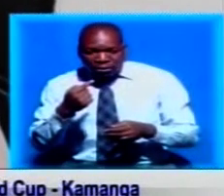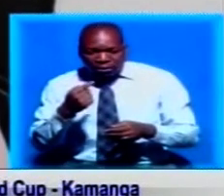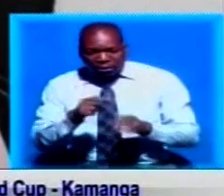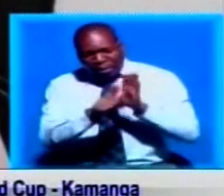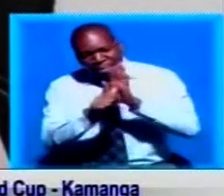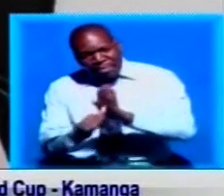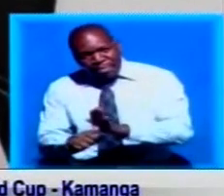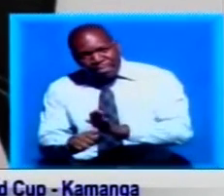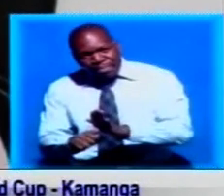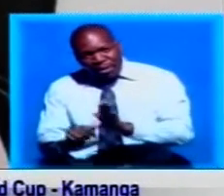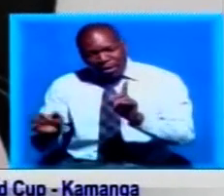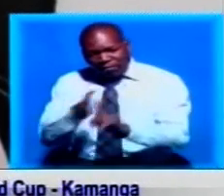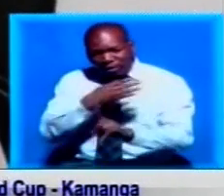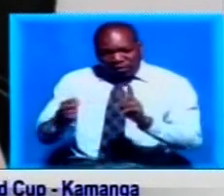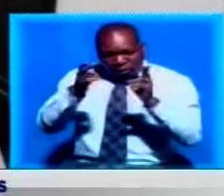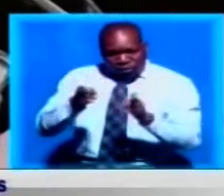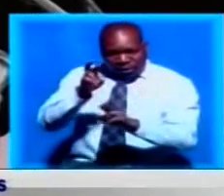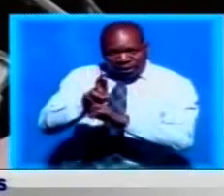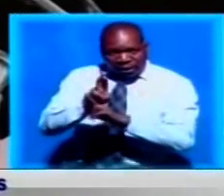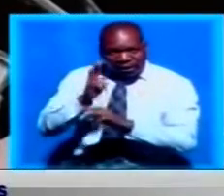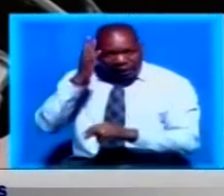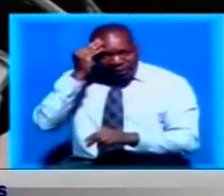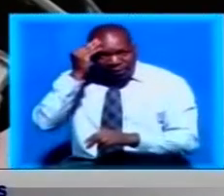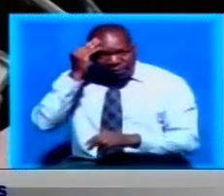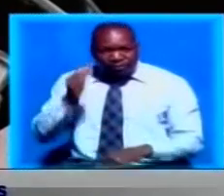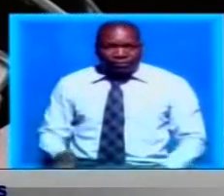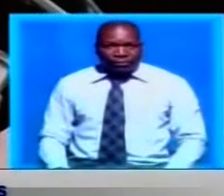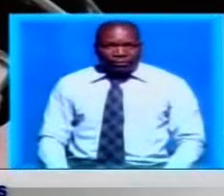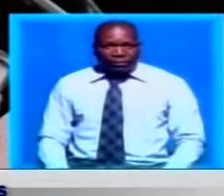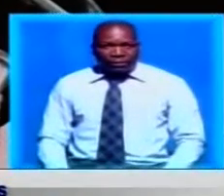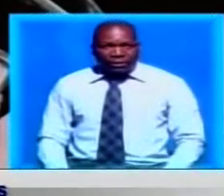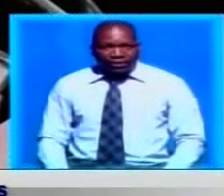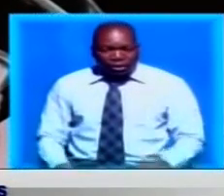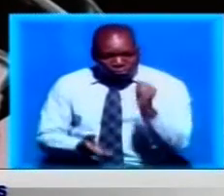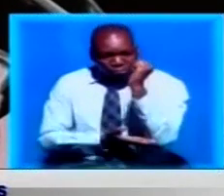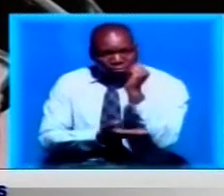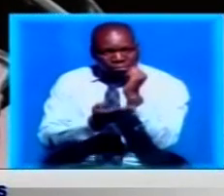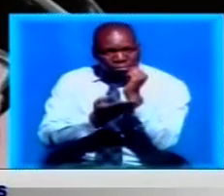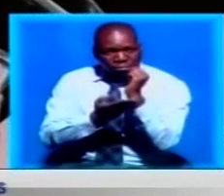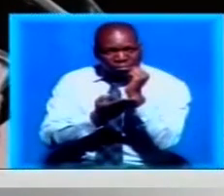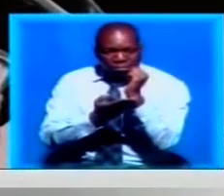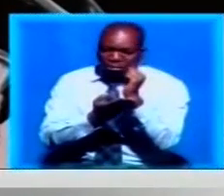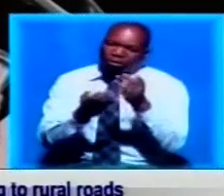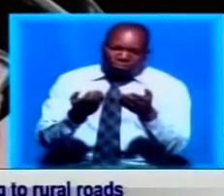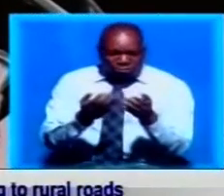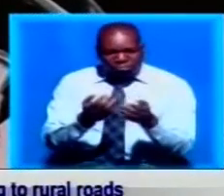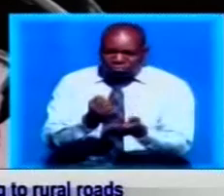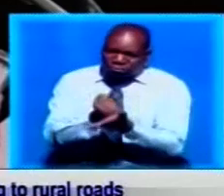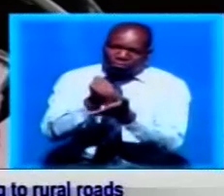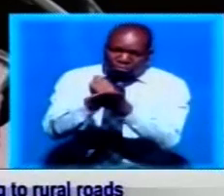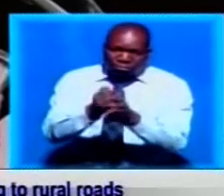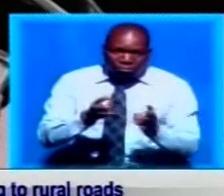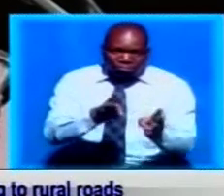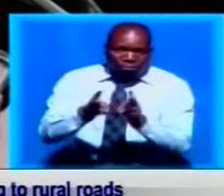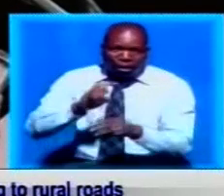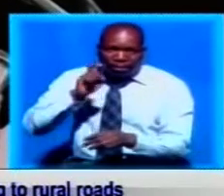injustices and violation of human rights. Other speakers called for the scaling up of mitigation measures. There is a